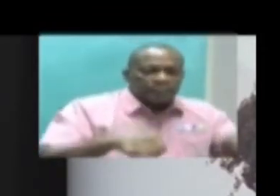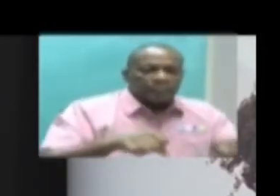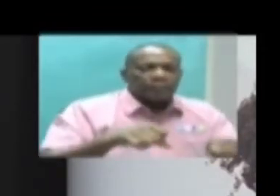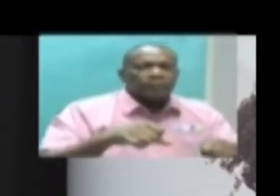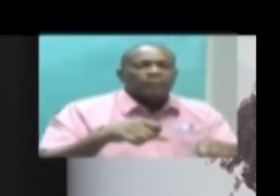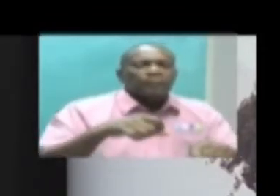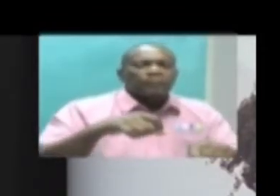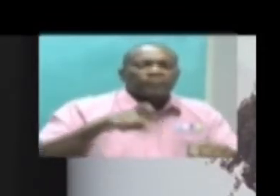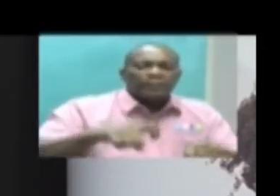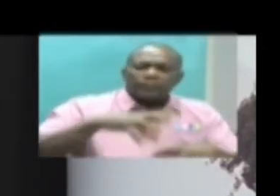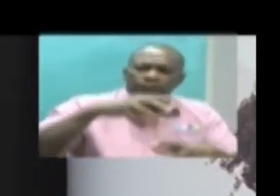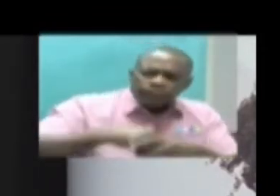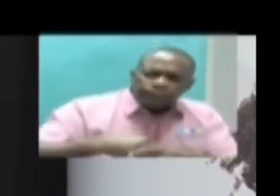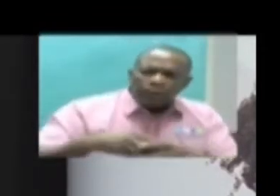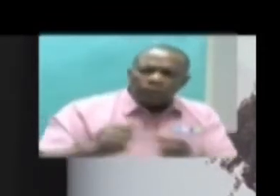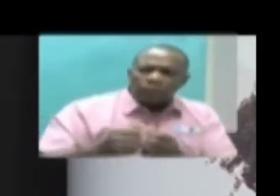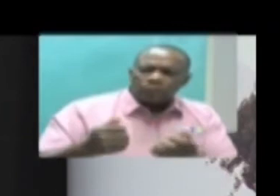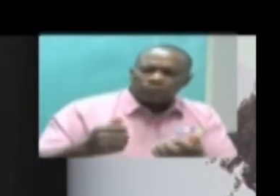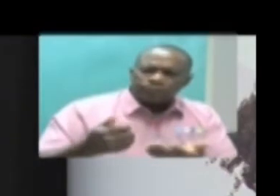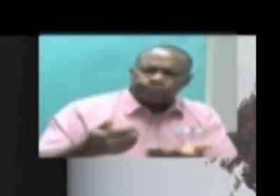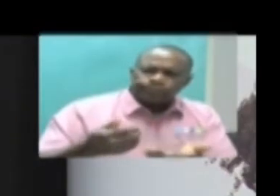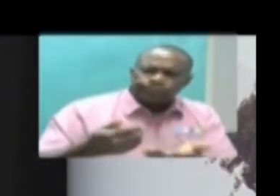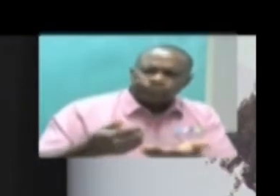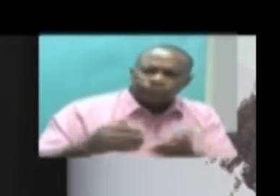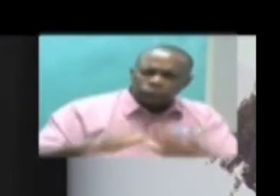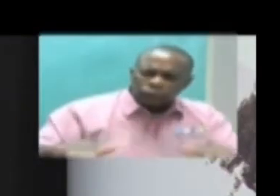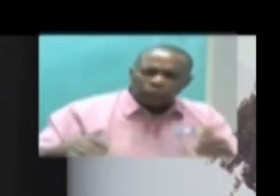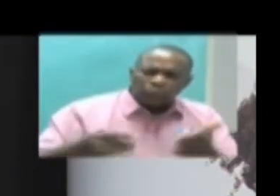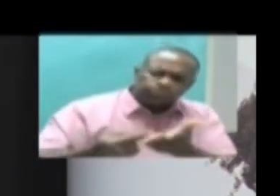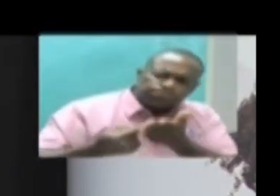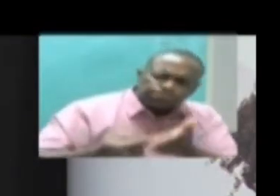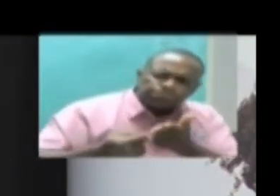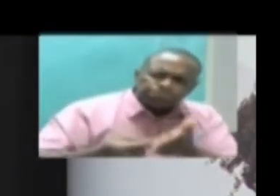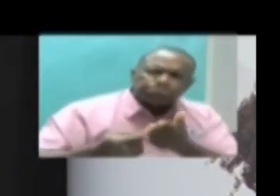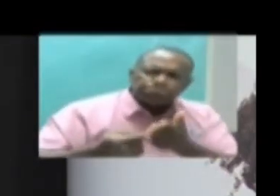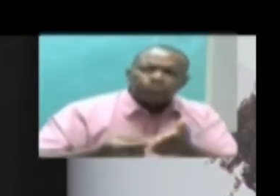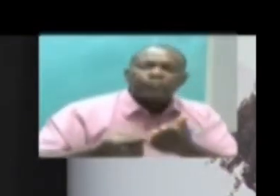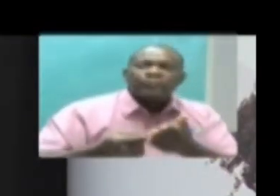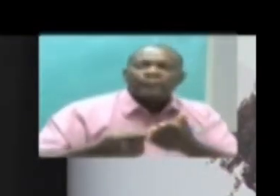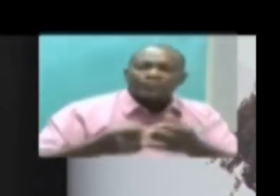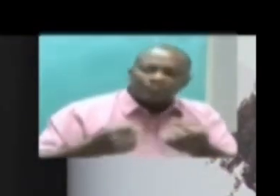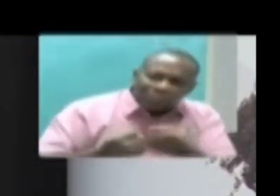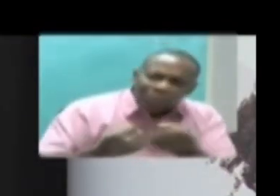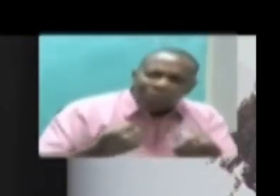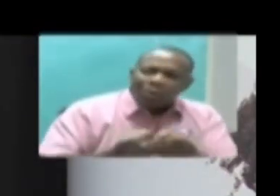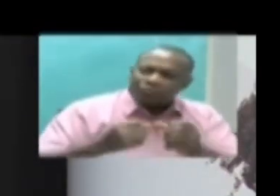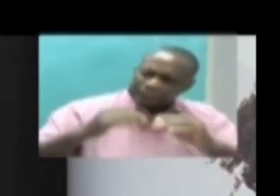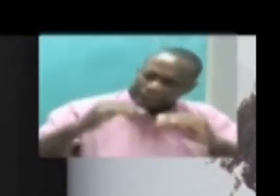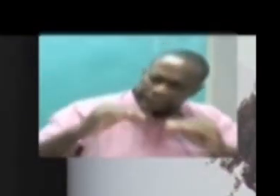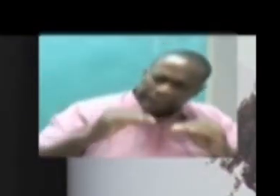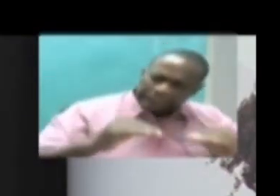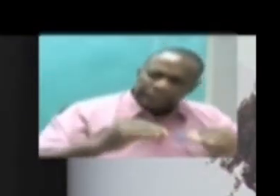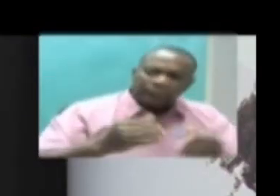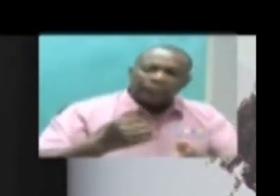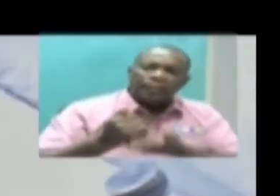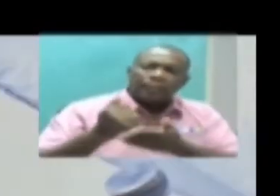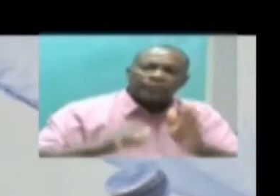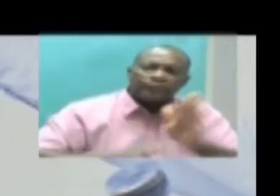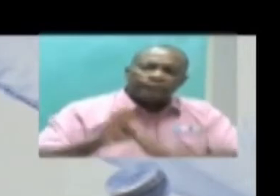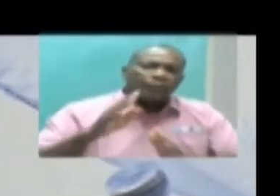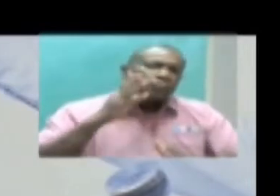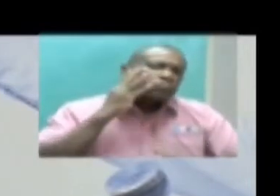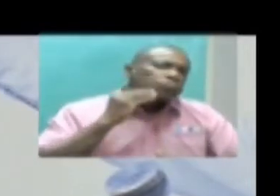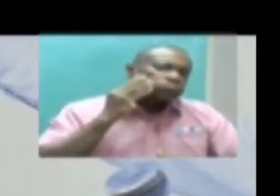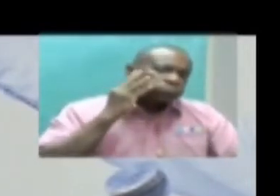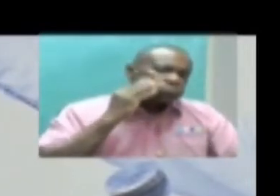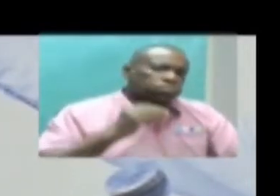And to meet, I will say the same thing for the next hour, and to meet the need as far as we can that they're going looking for online. Now, we